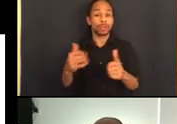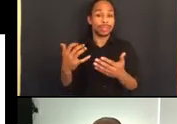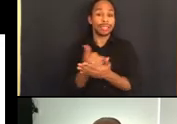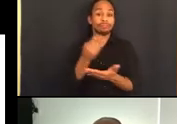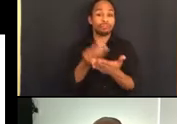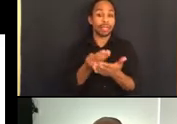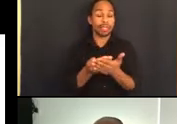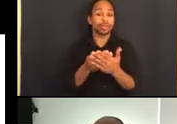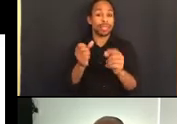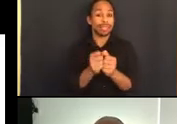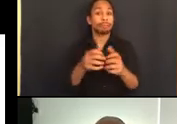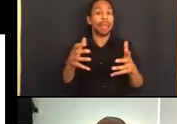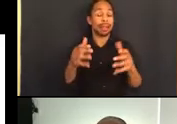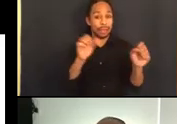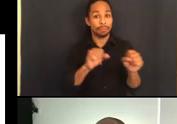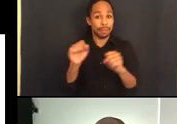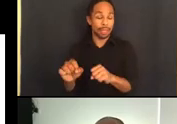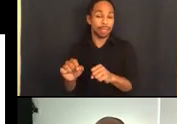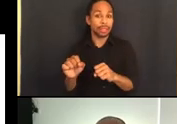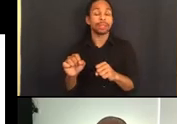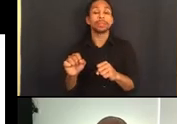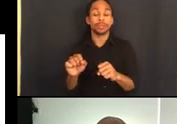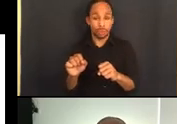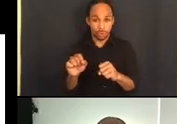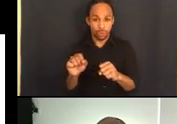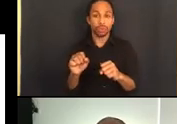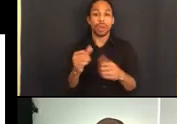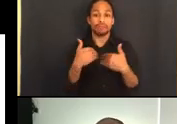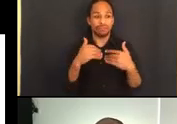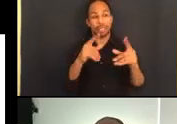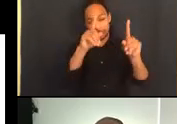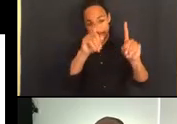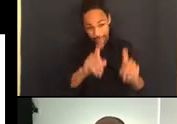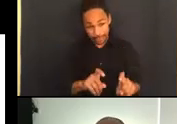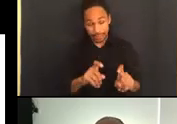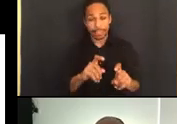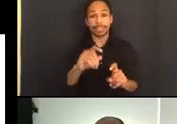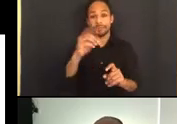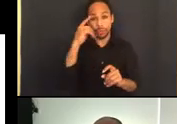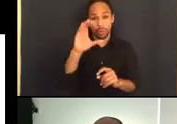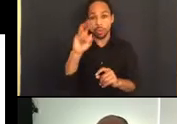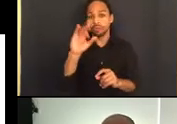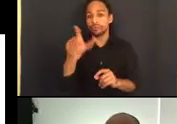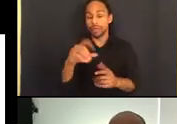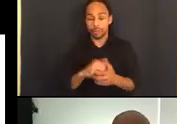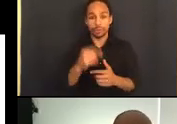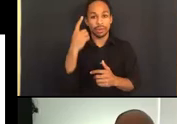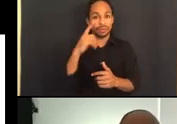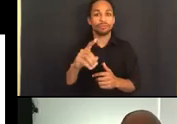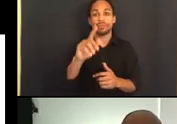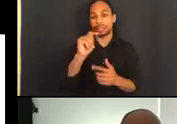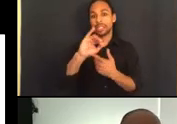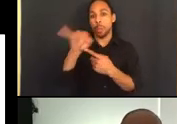ability to conduct some diagnostic exams and initiate potentially COVID-19 testing for Tijuana's homeless community, which has